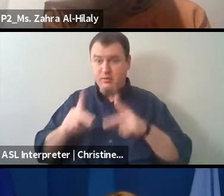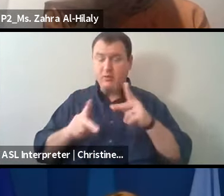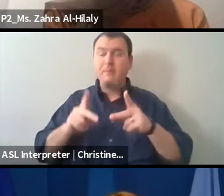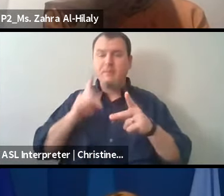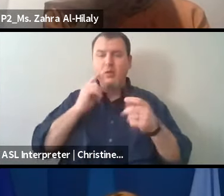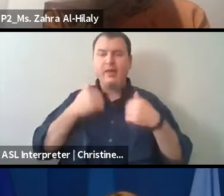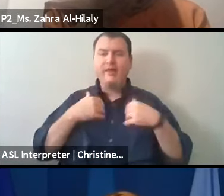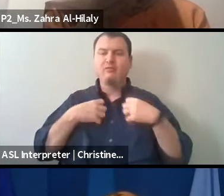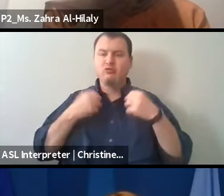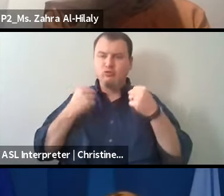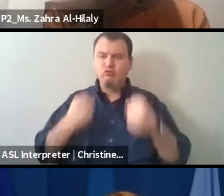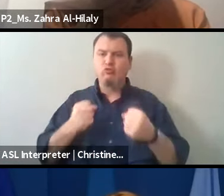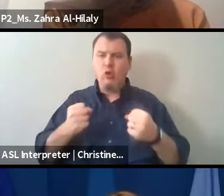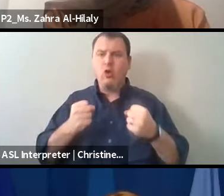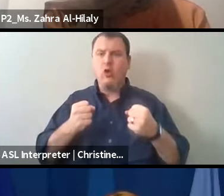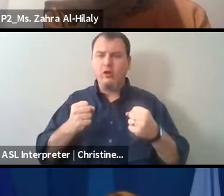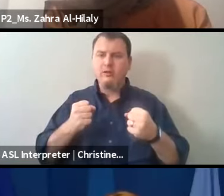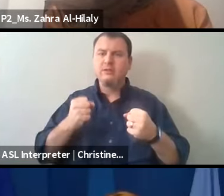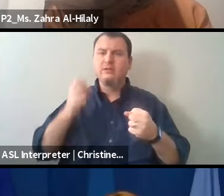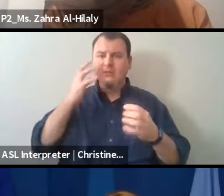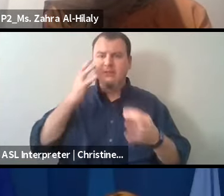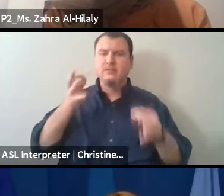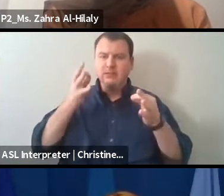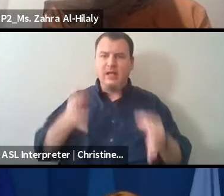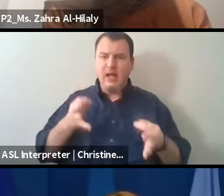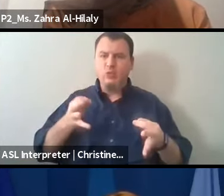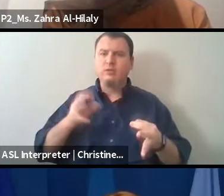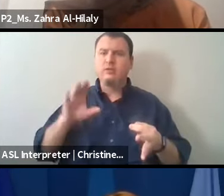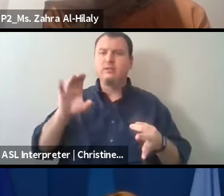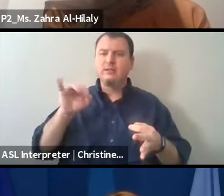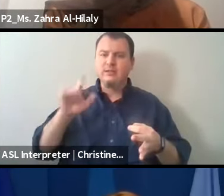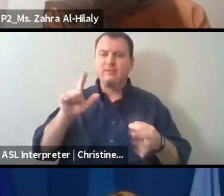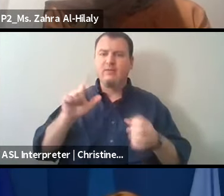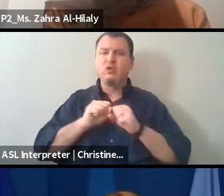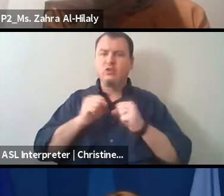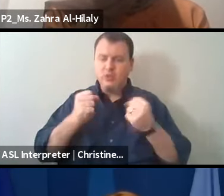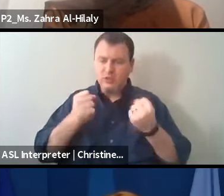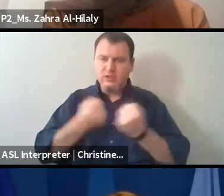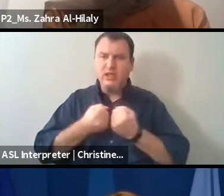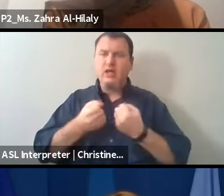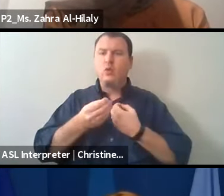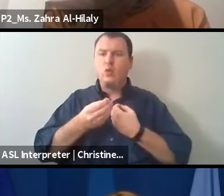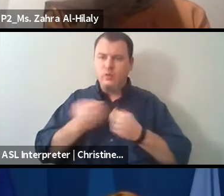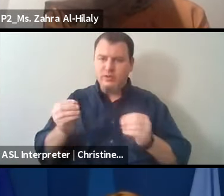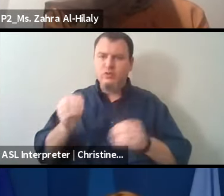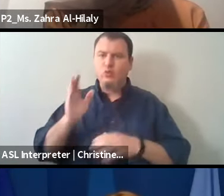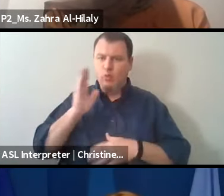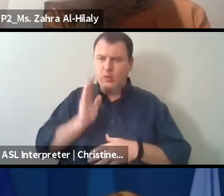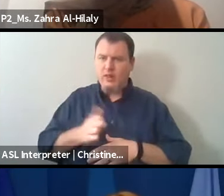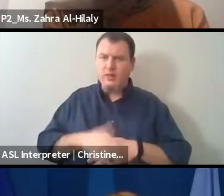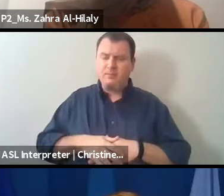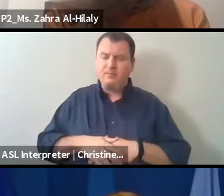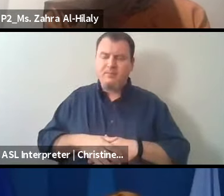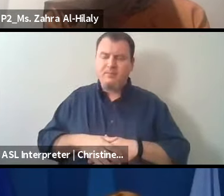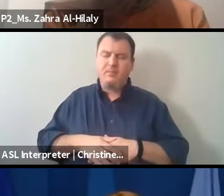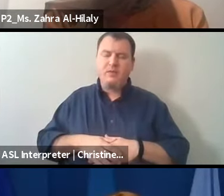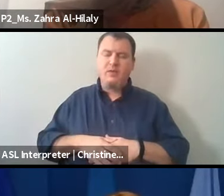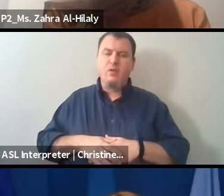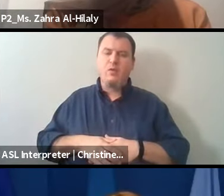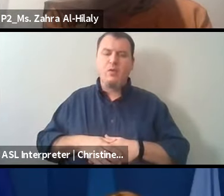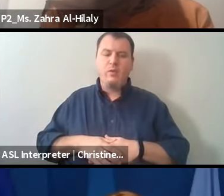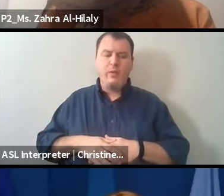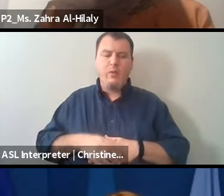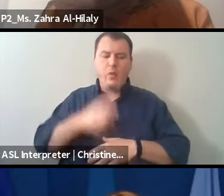strong, sound civil society organizations who will work